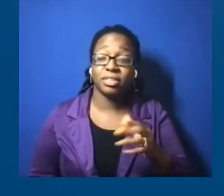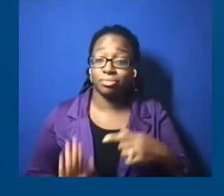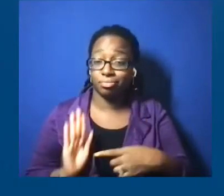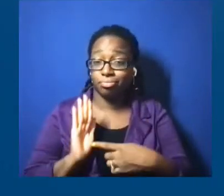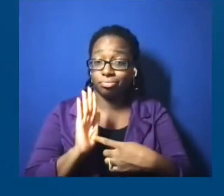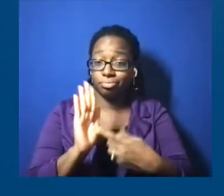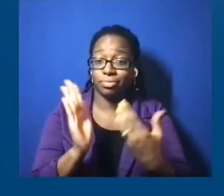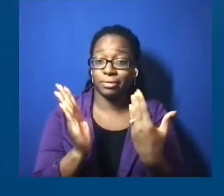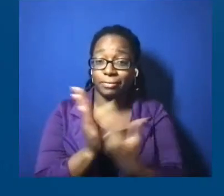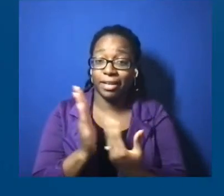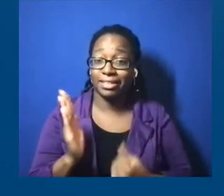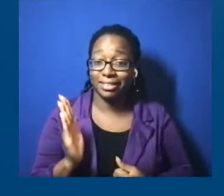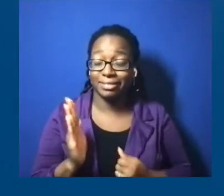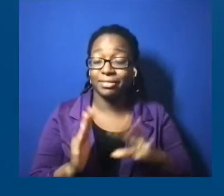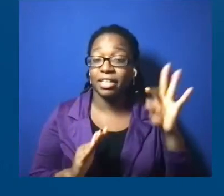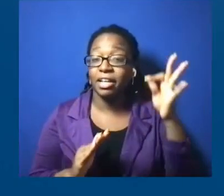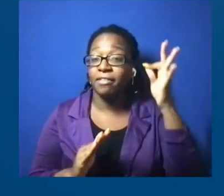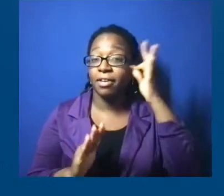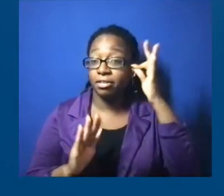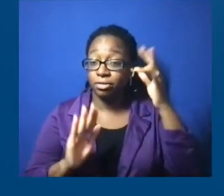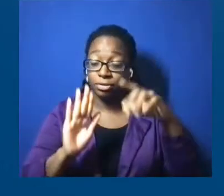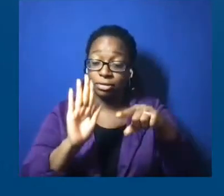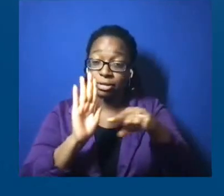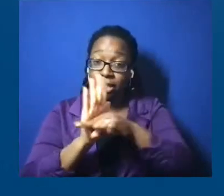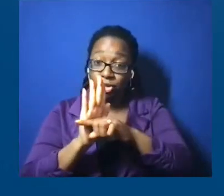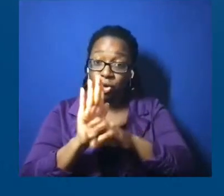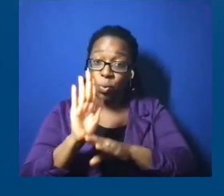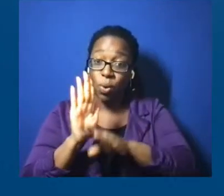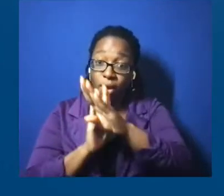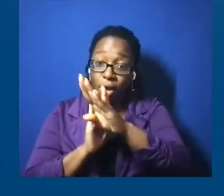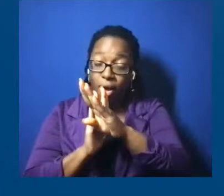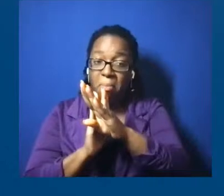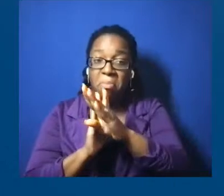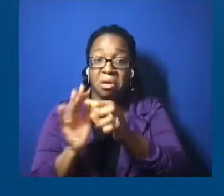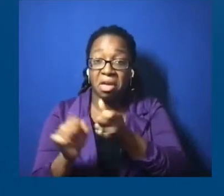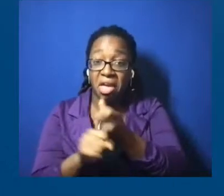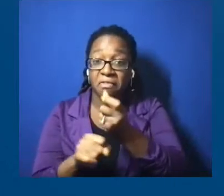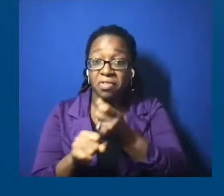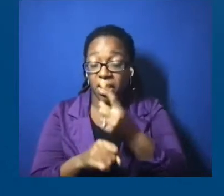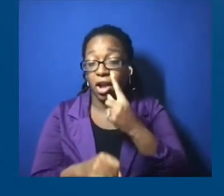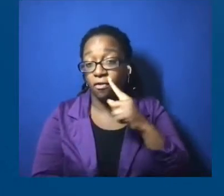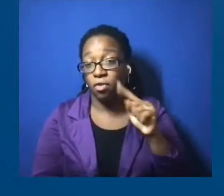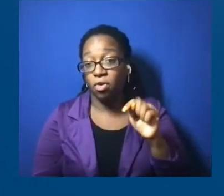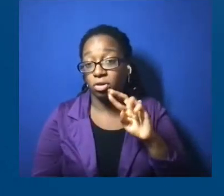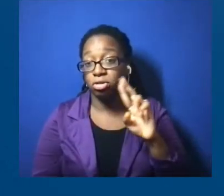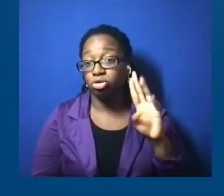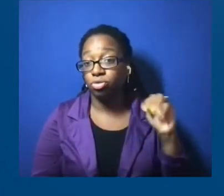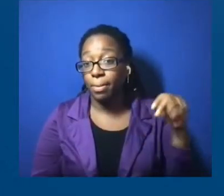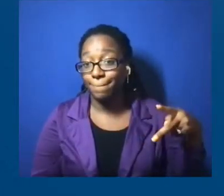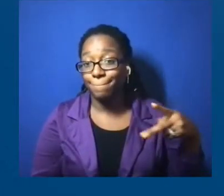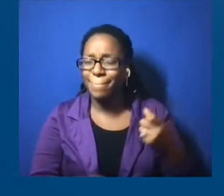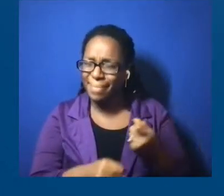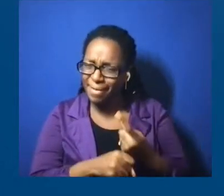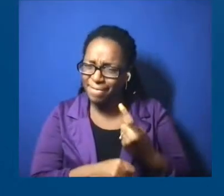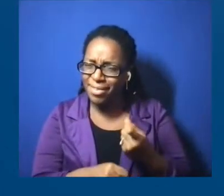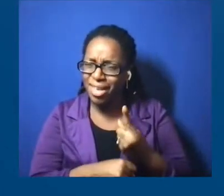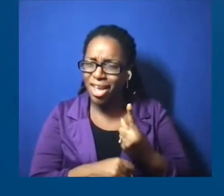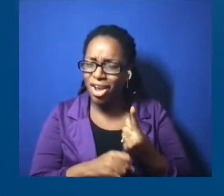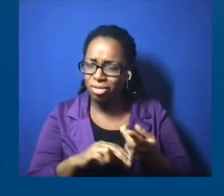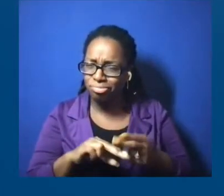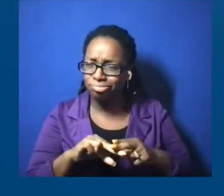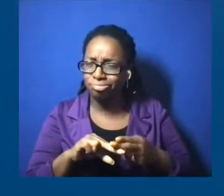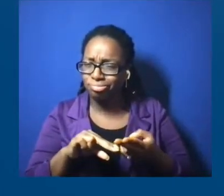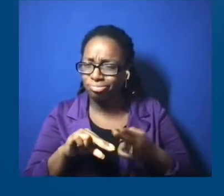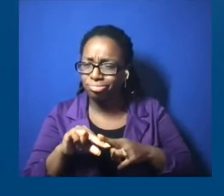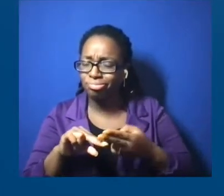The federal deficit went up every single solitary year in the Trump administration, went up every year. It went up before